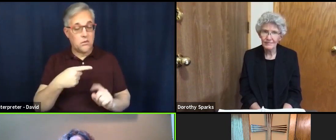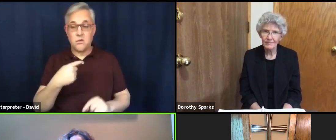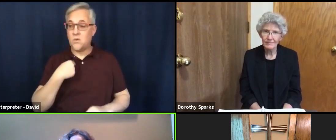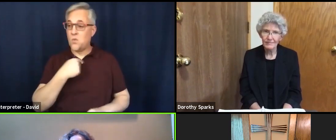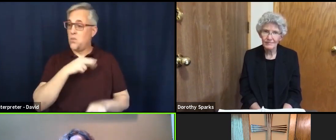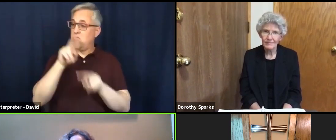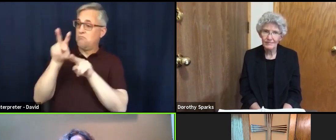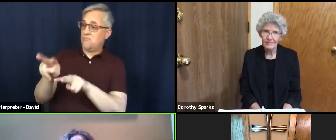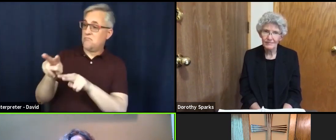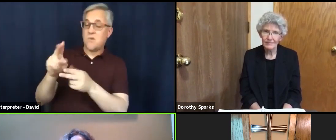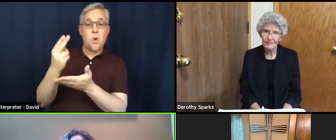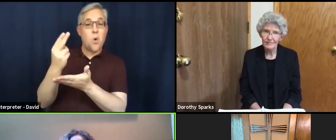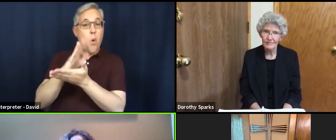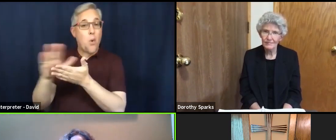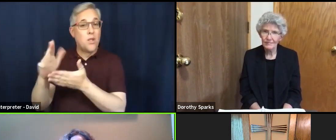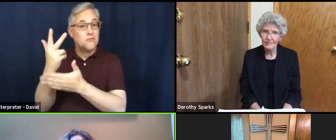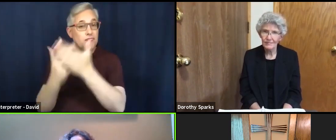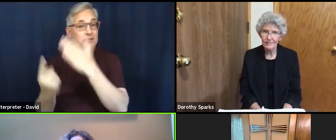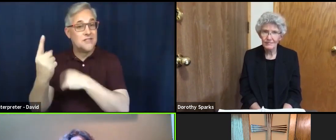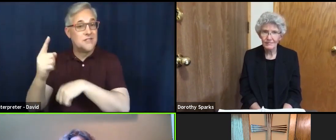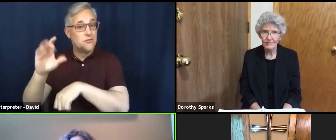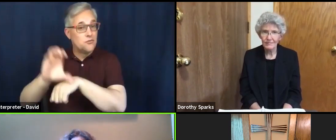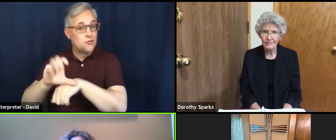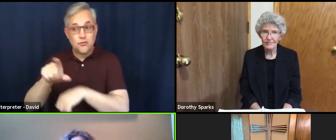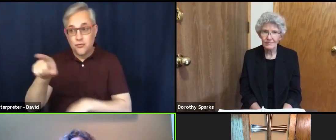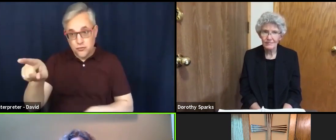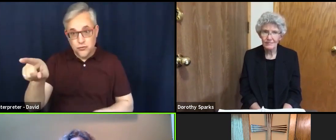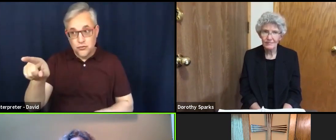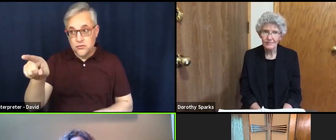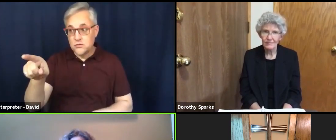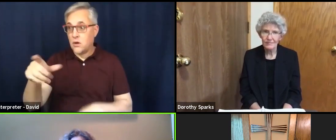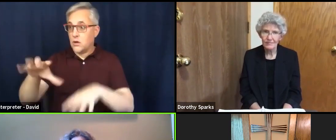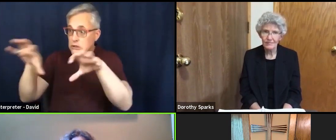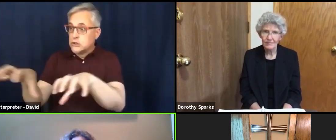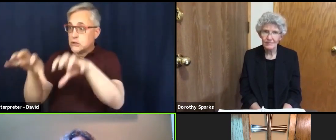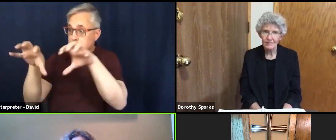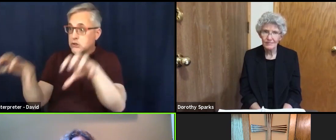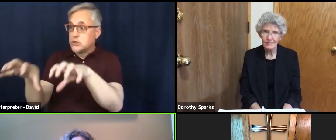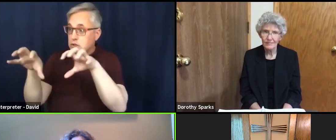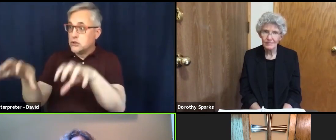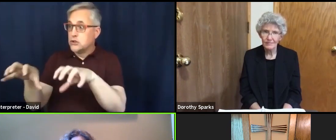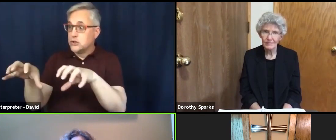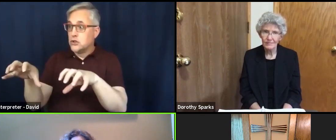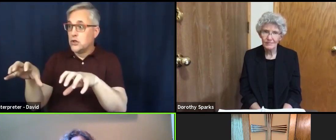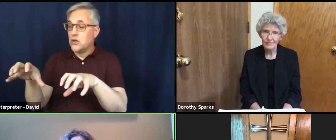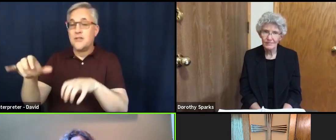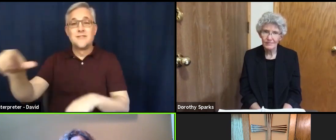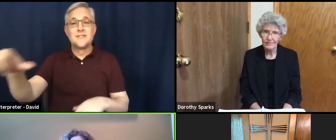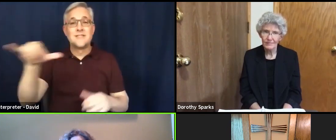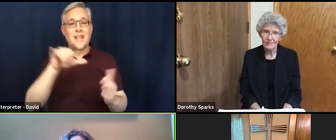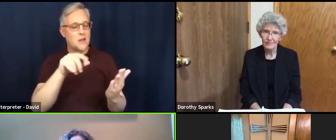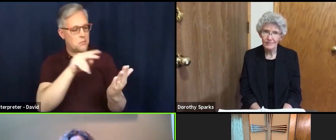the people of those churches in the book of Acts respond.